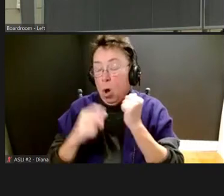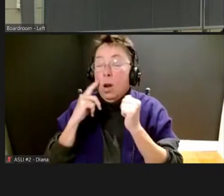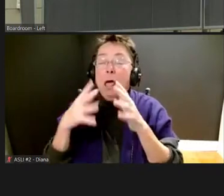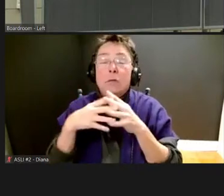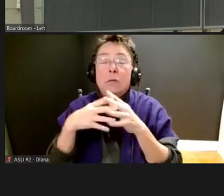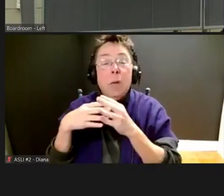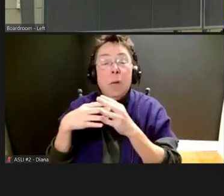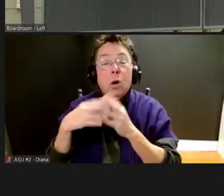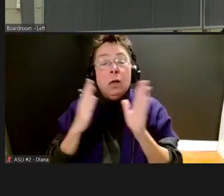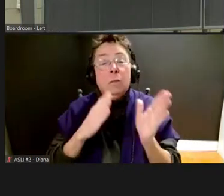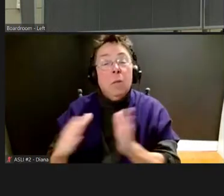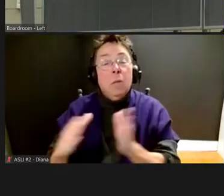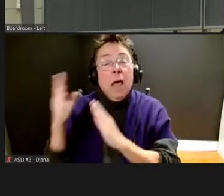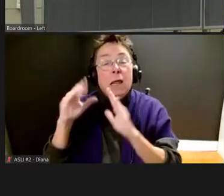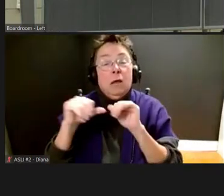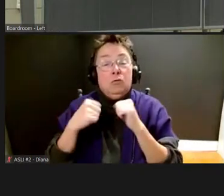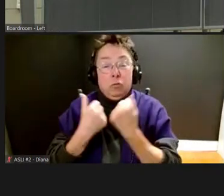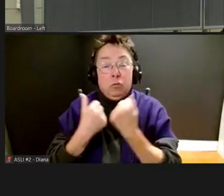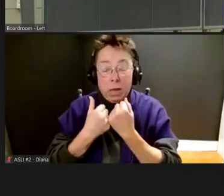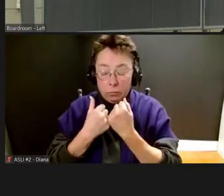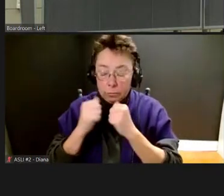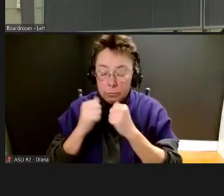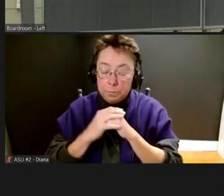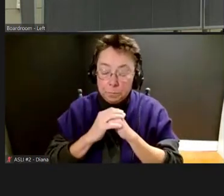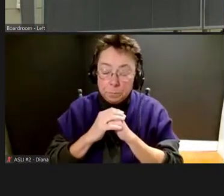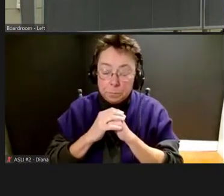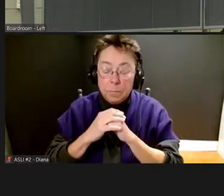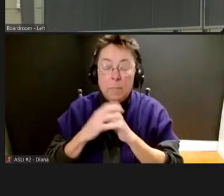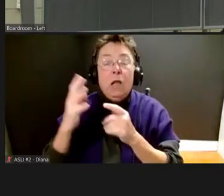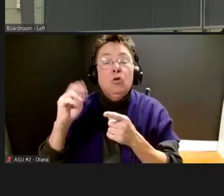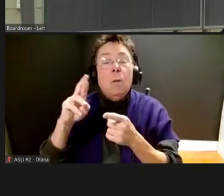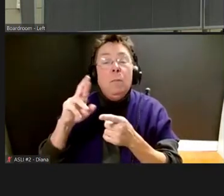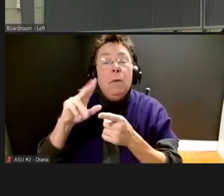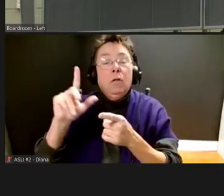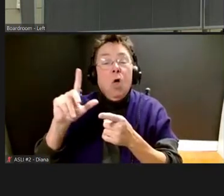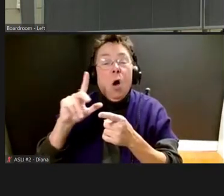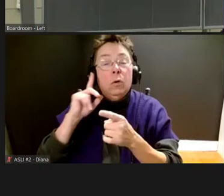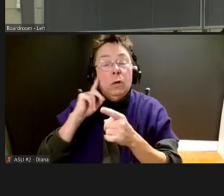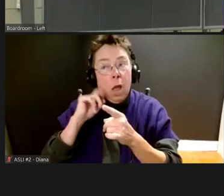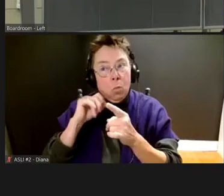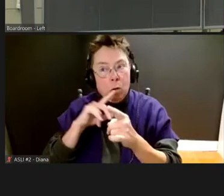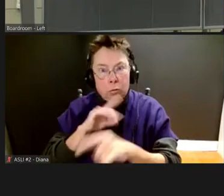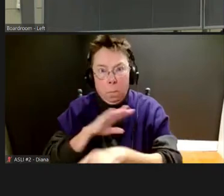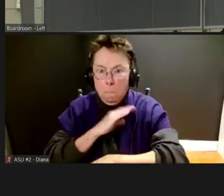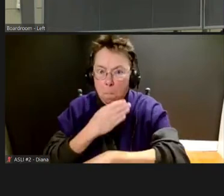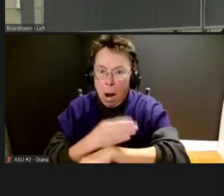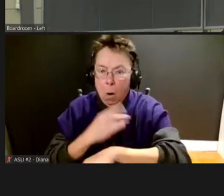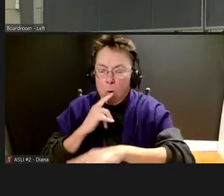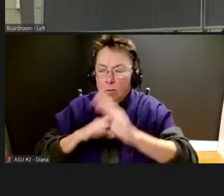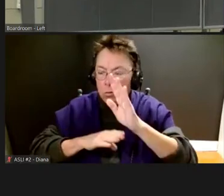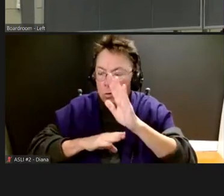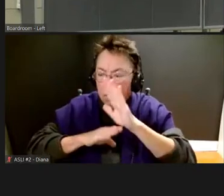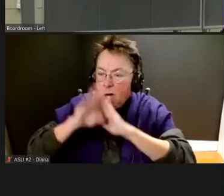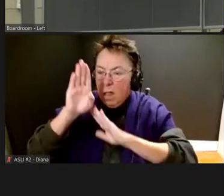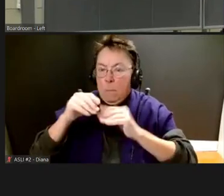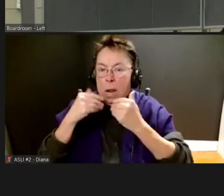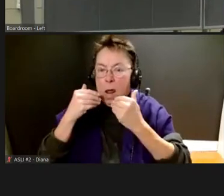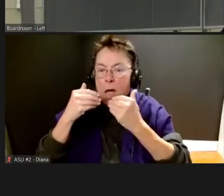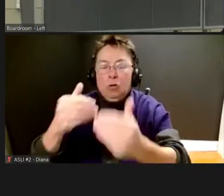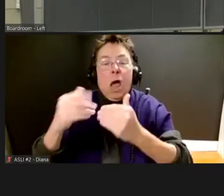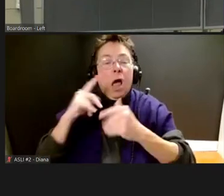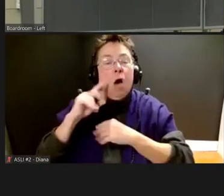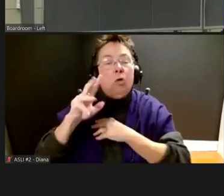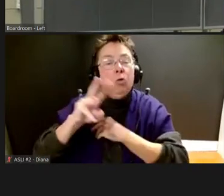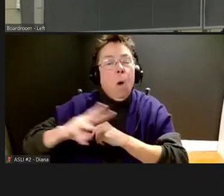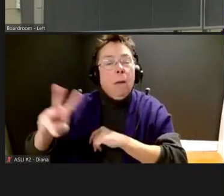Planning Association. Whereas Mr. Longini was a driving force in the development and implementation of the